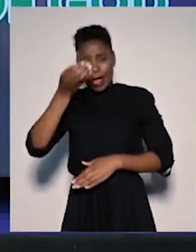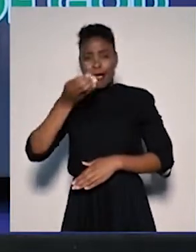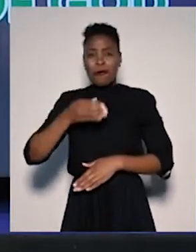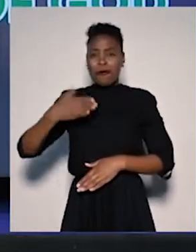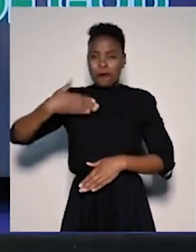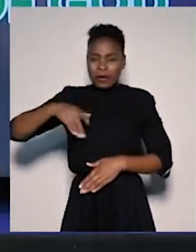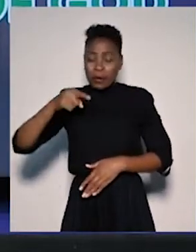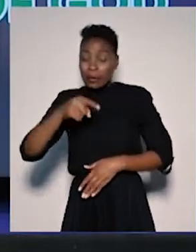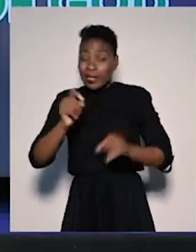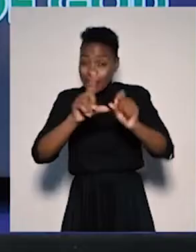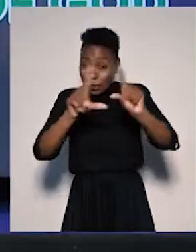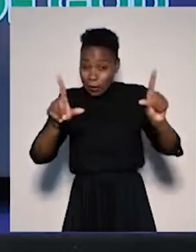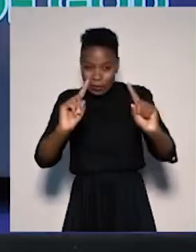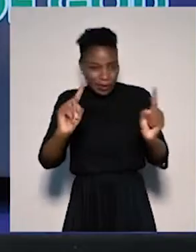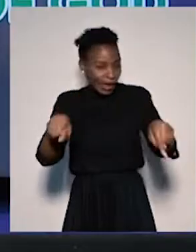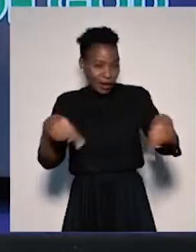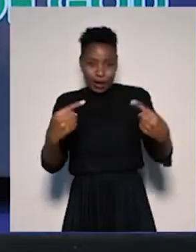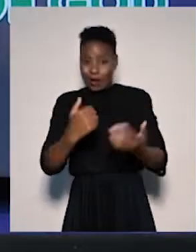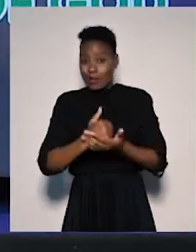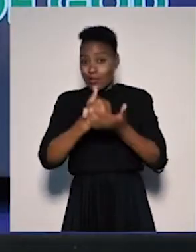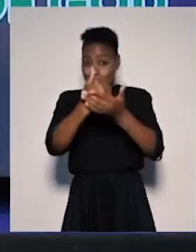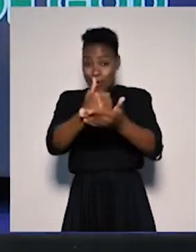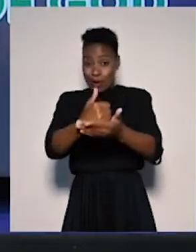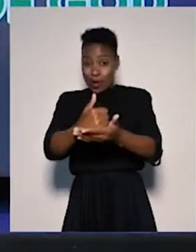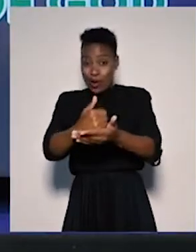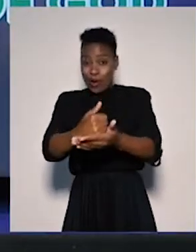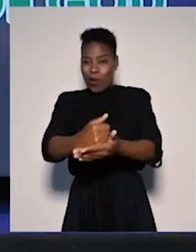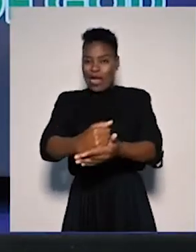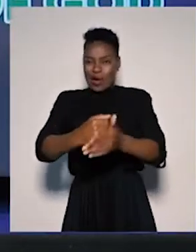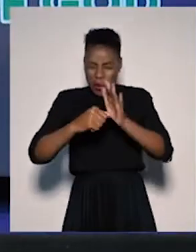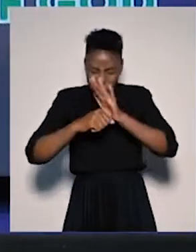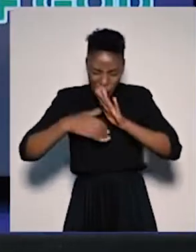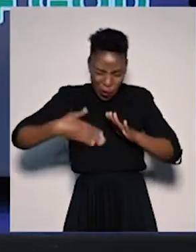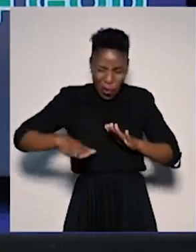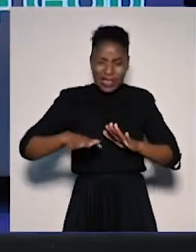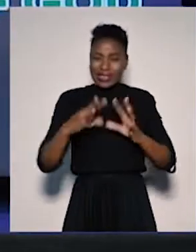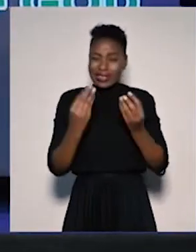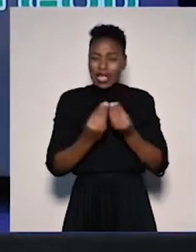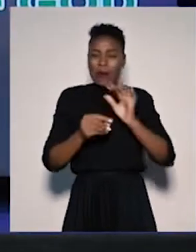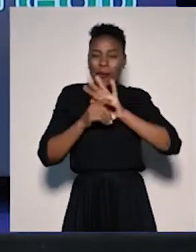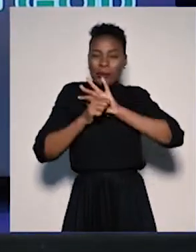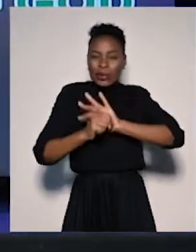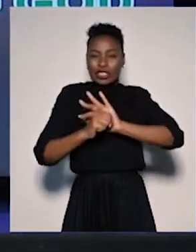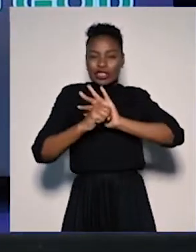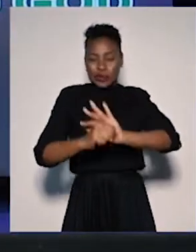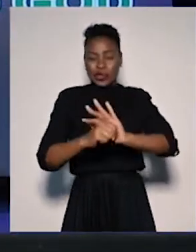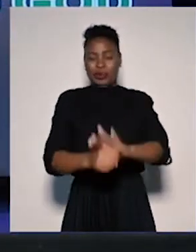not help you. See, if you insist on things, then you want to say, God help.